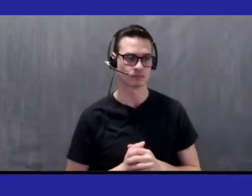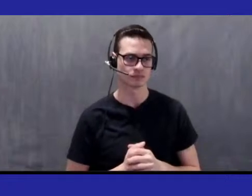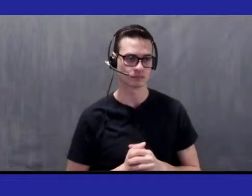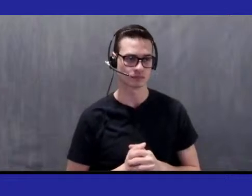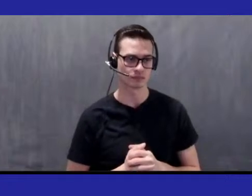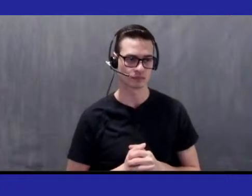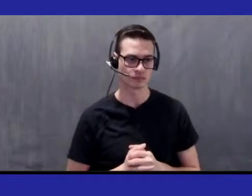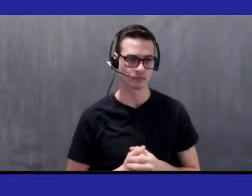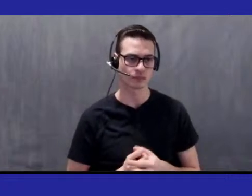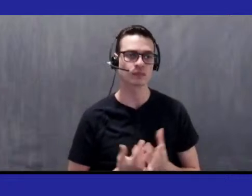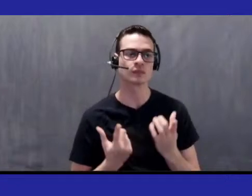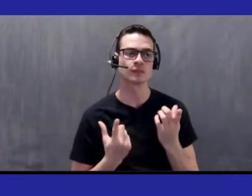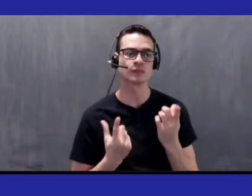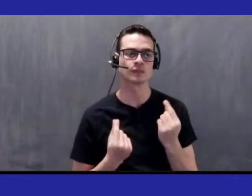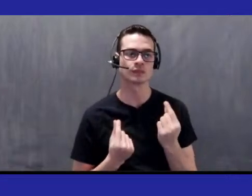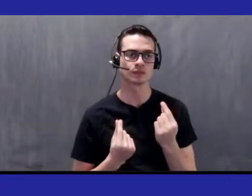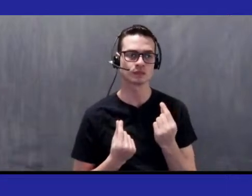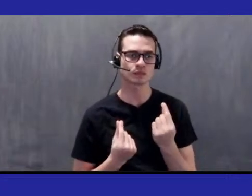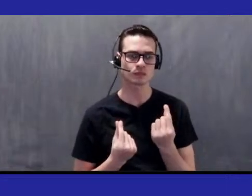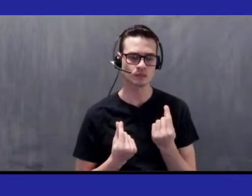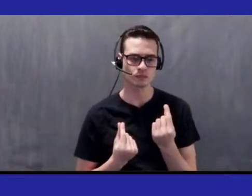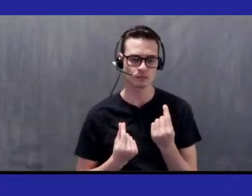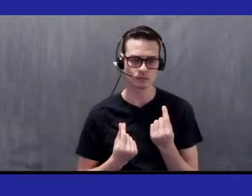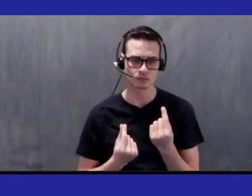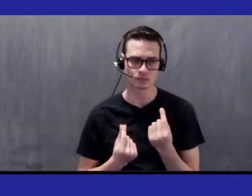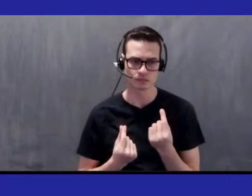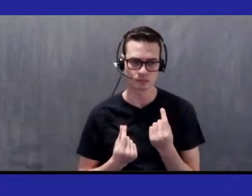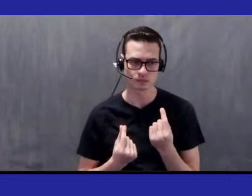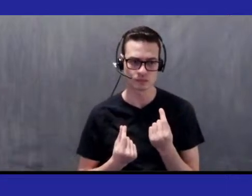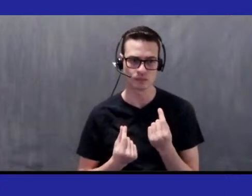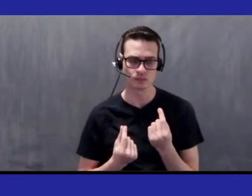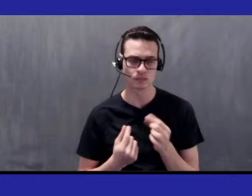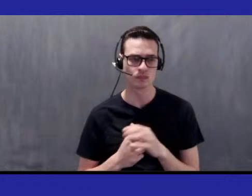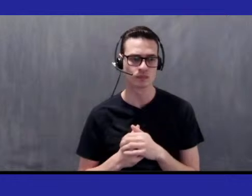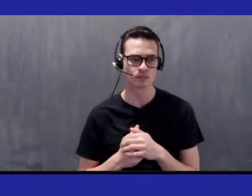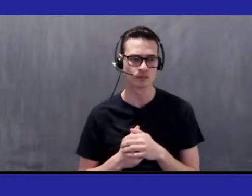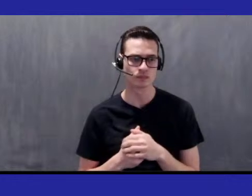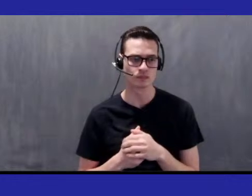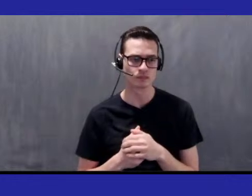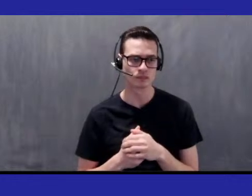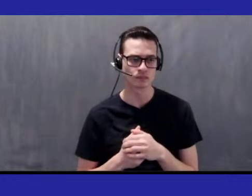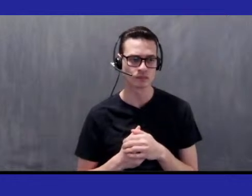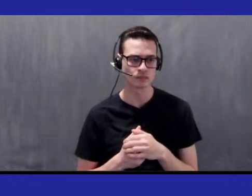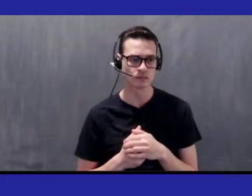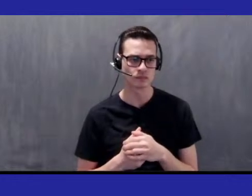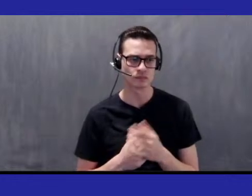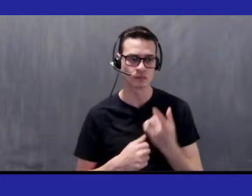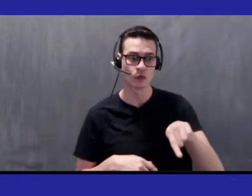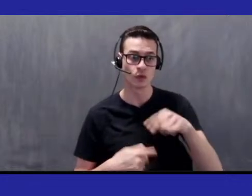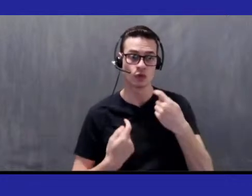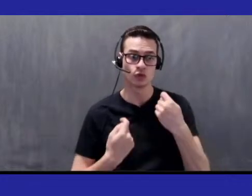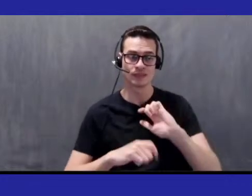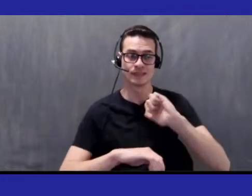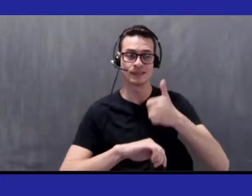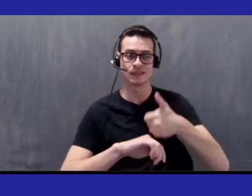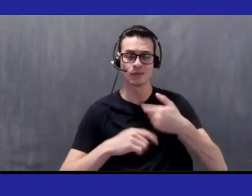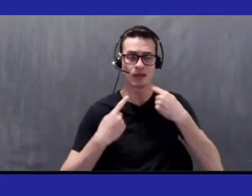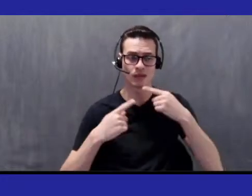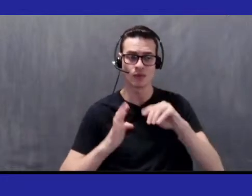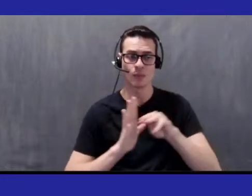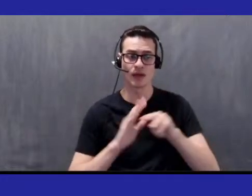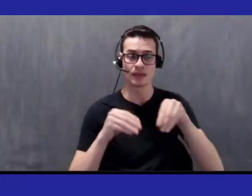to leverage a successful model within our system, as well as guidance from our